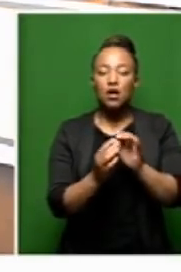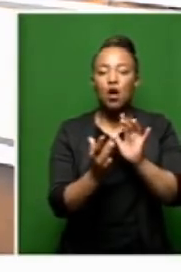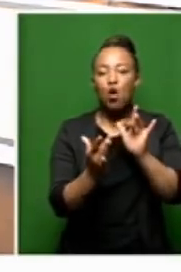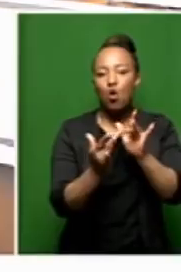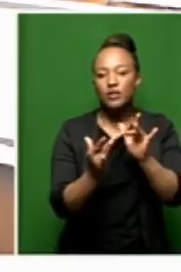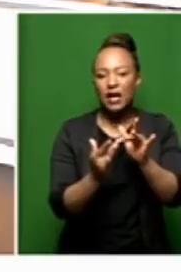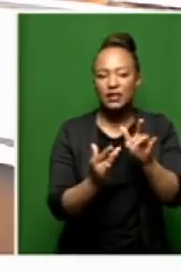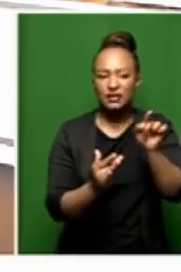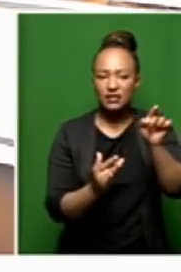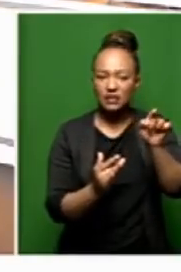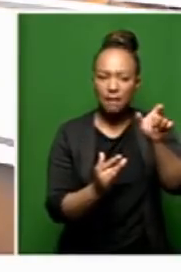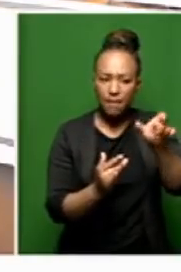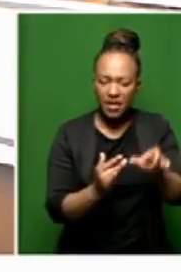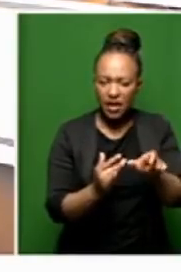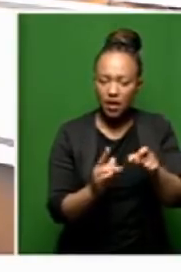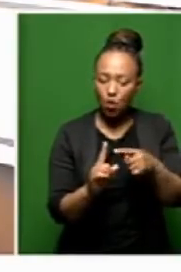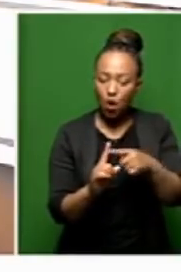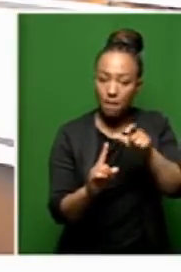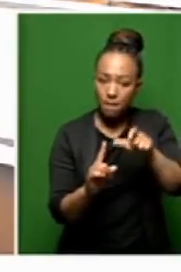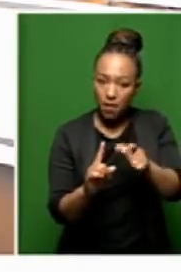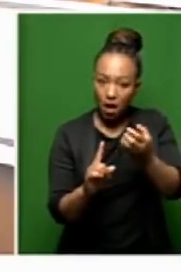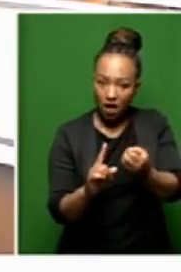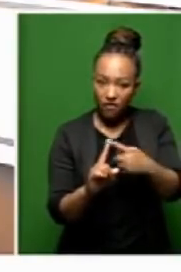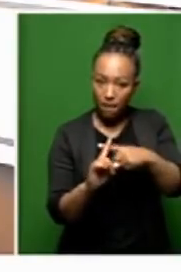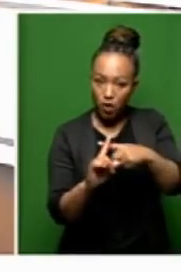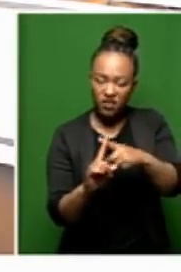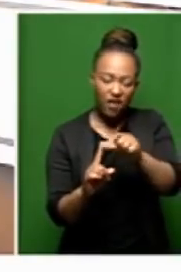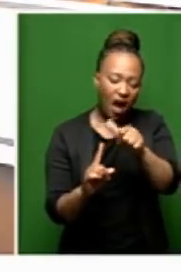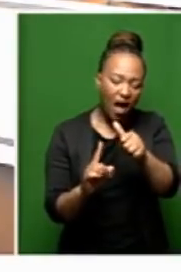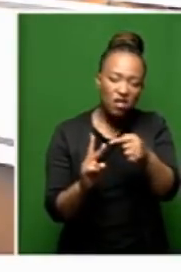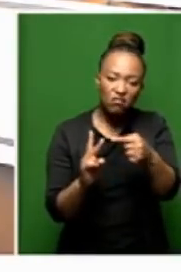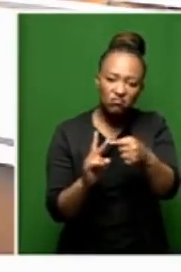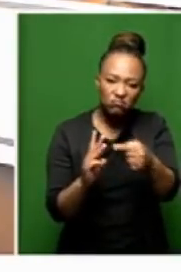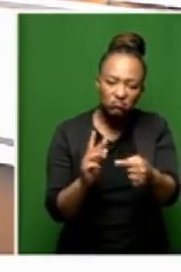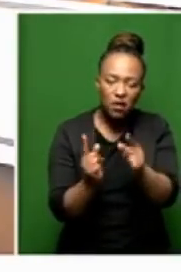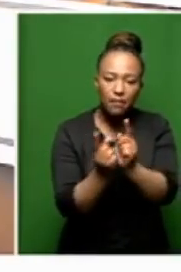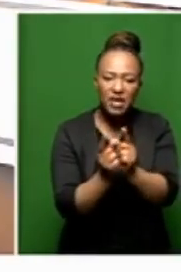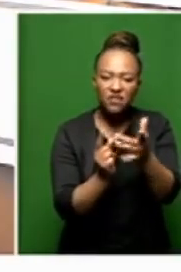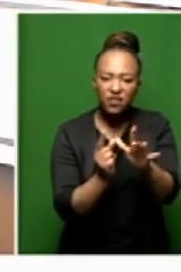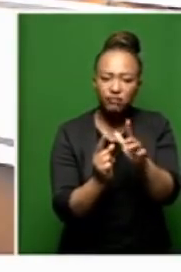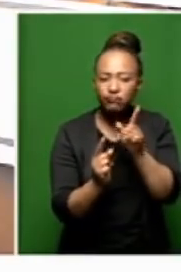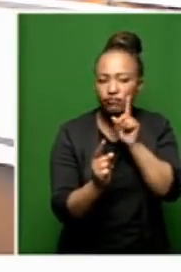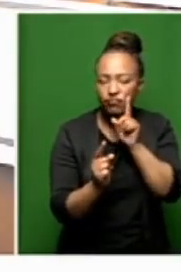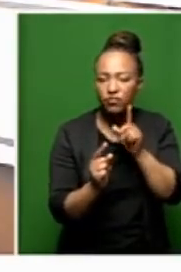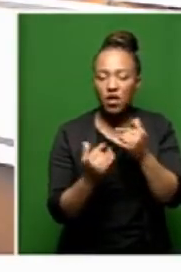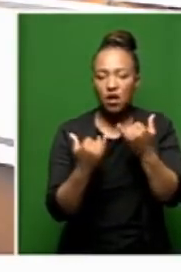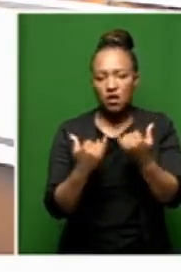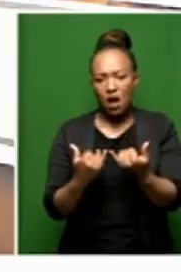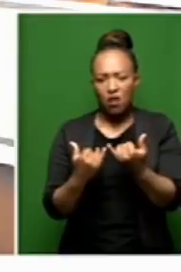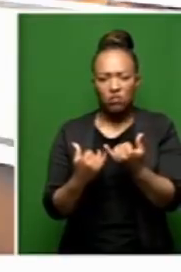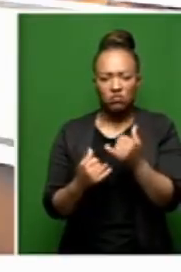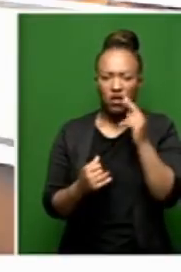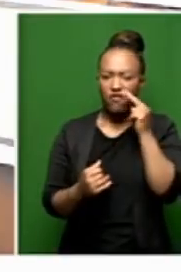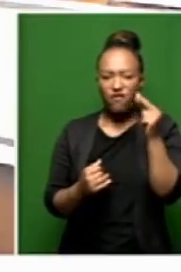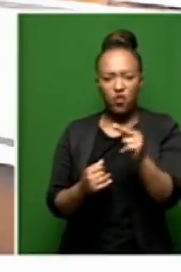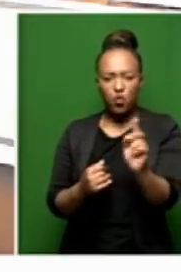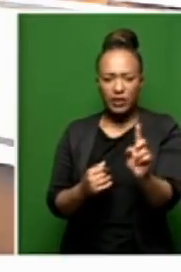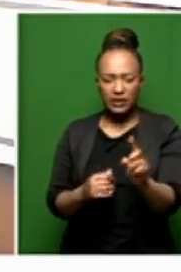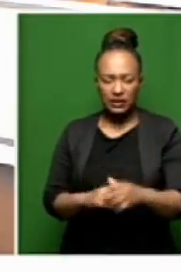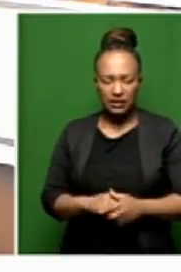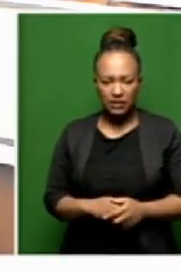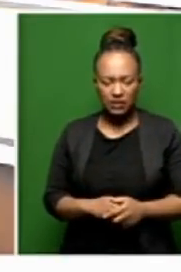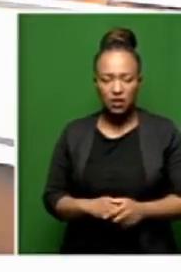And given what we know about the mild symptoms associated with Omicron, what are your views on that? You know,